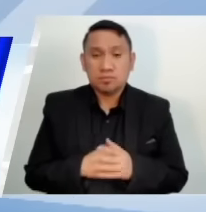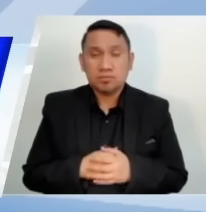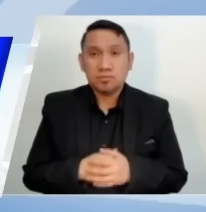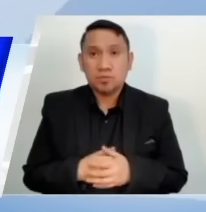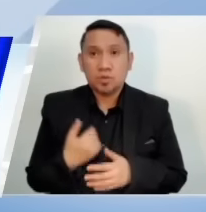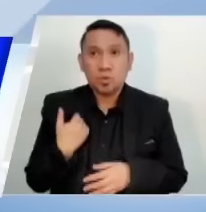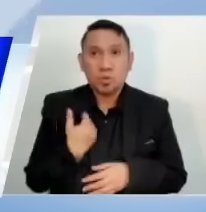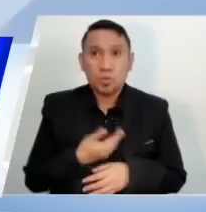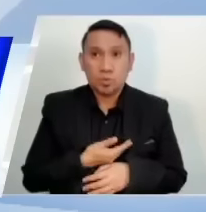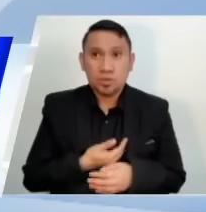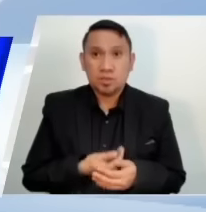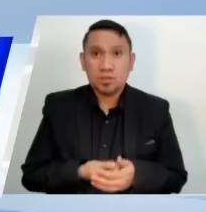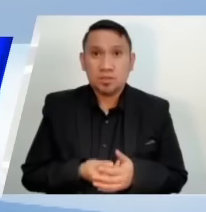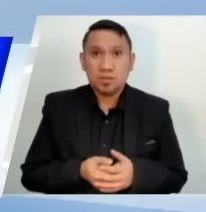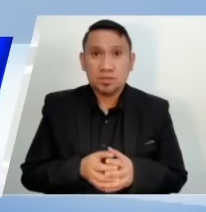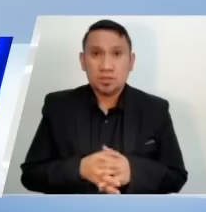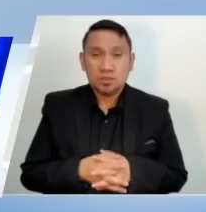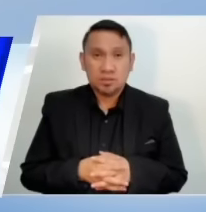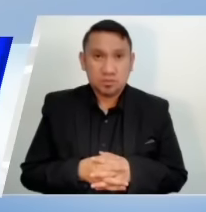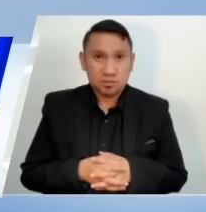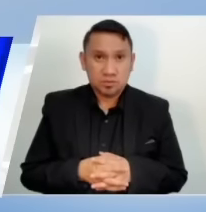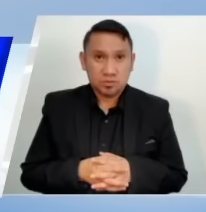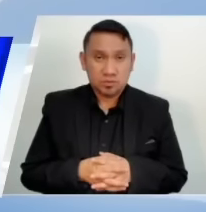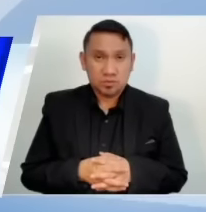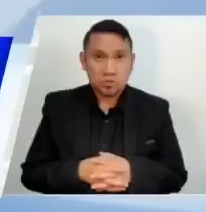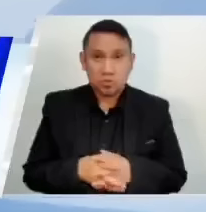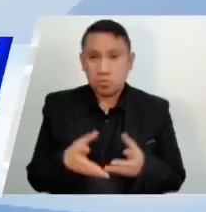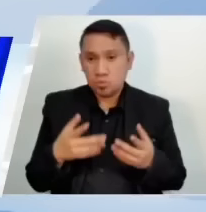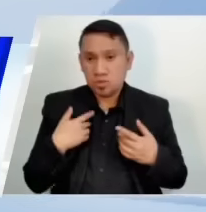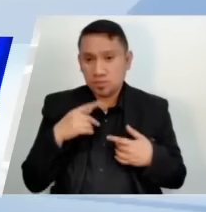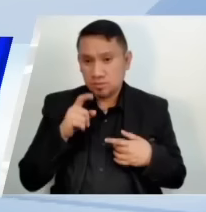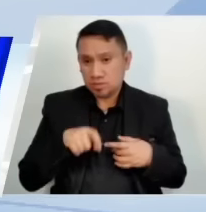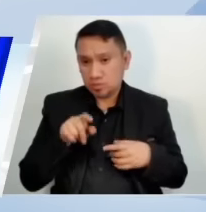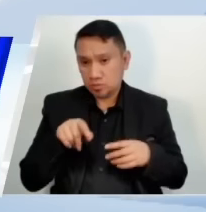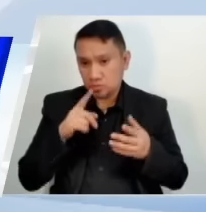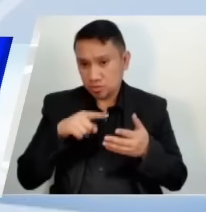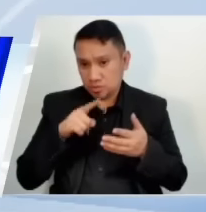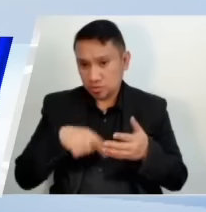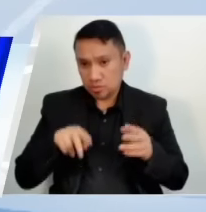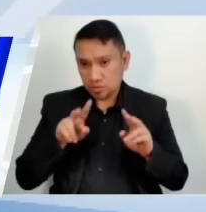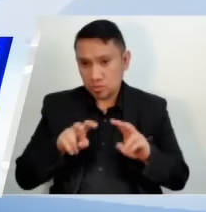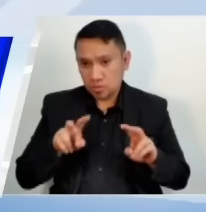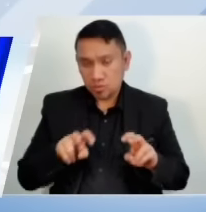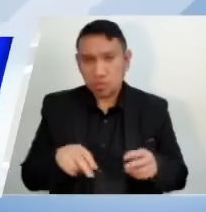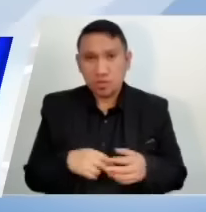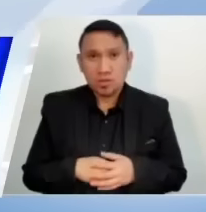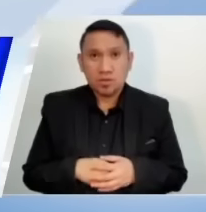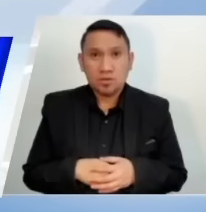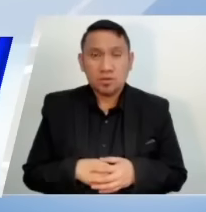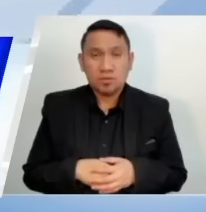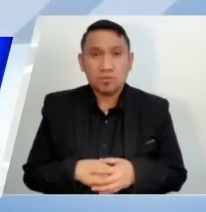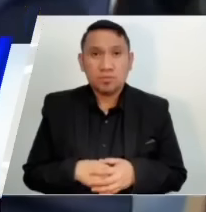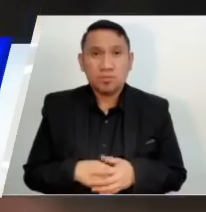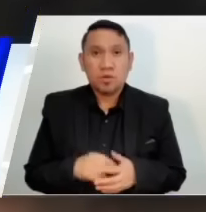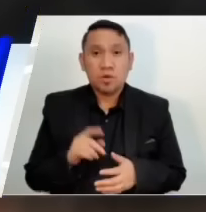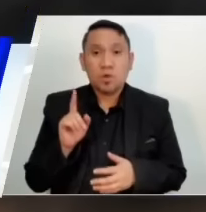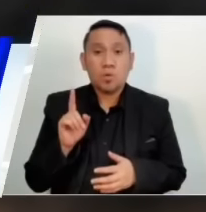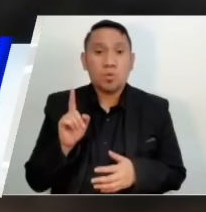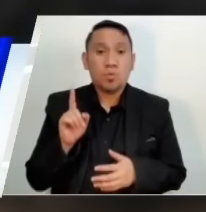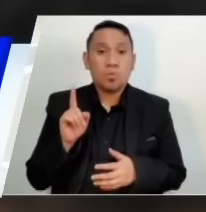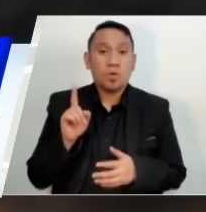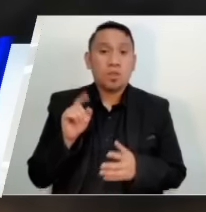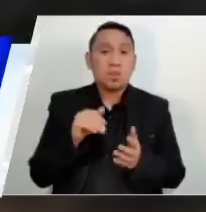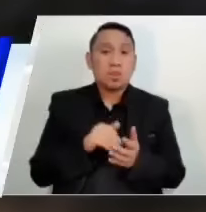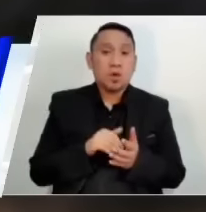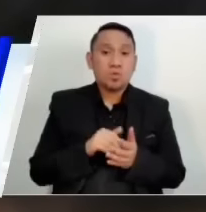having these RCSUs to conduct their area post-force inspection. I cannot Mahigit 1,000 ahensya na raw ang